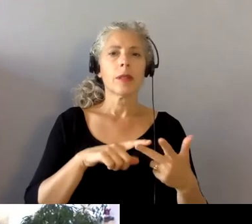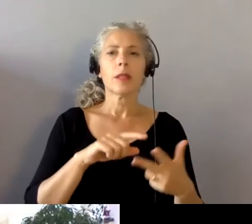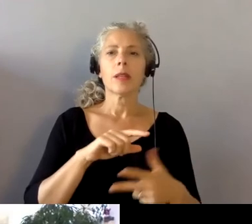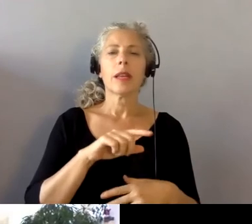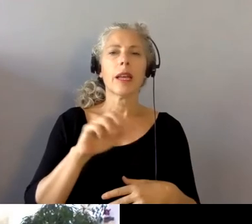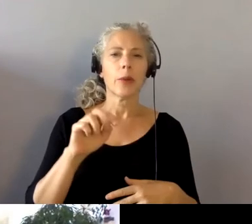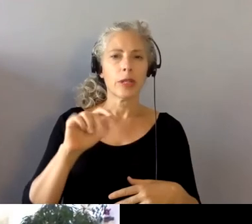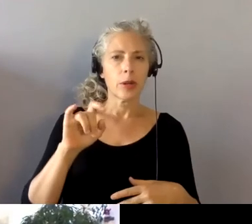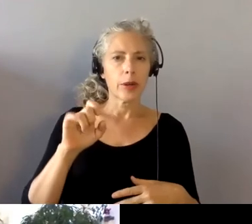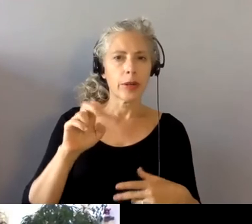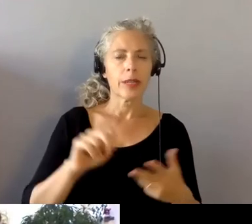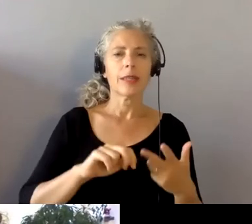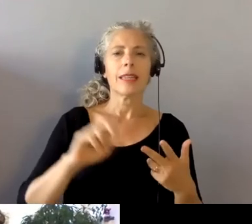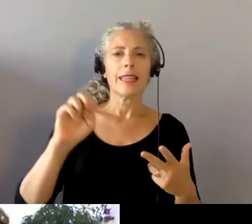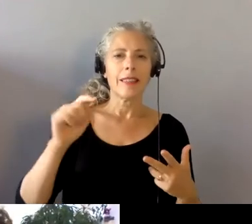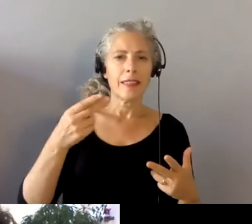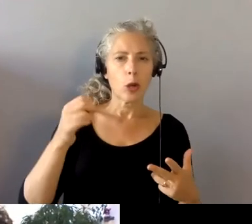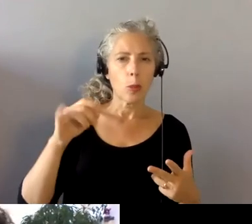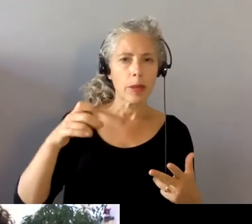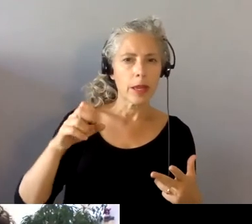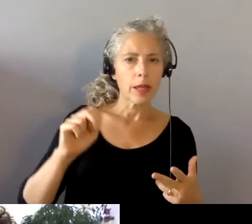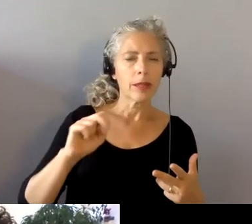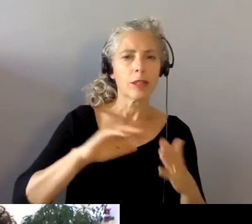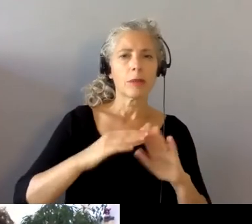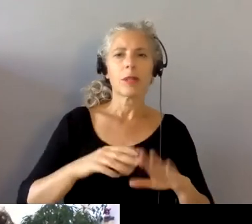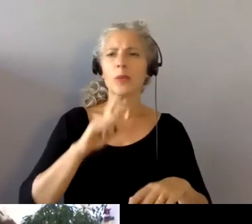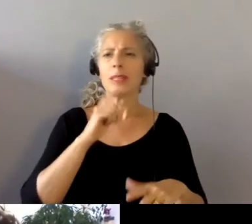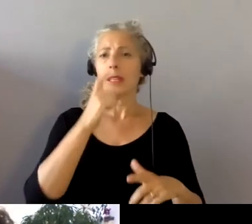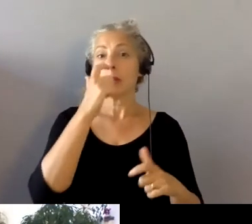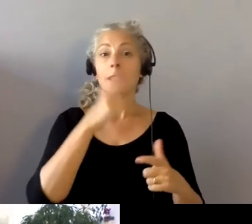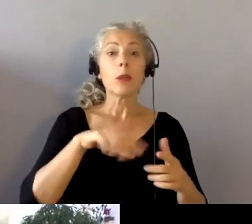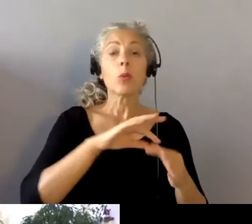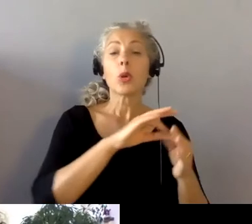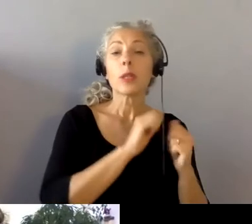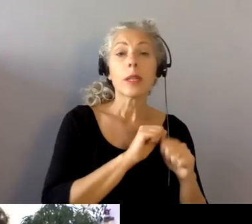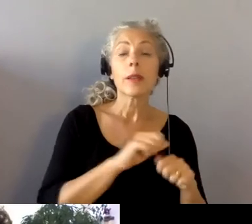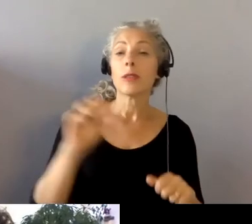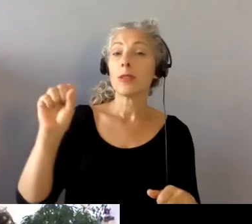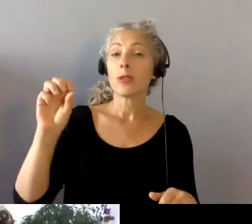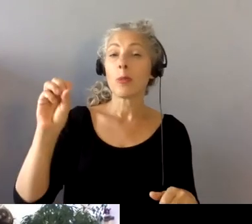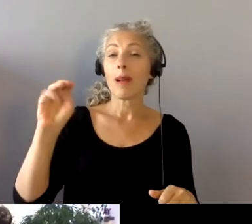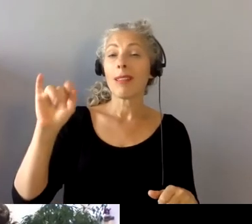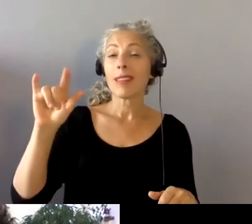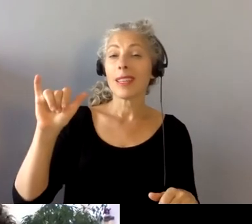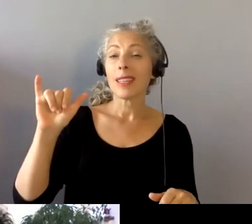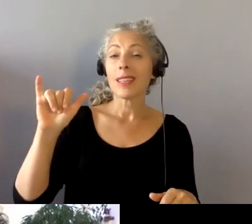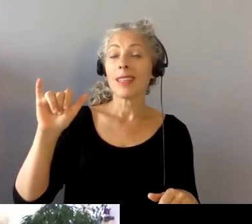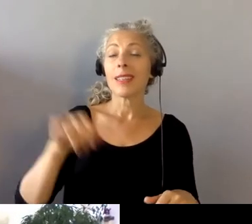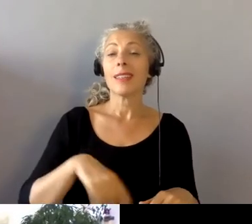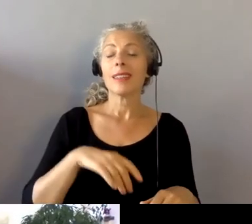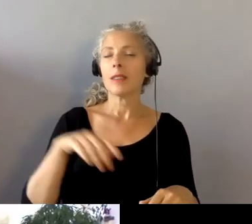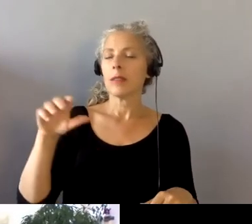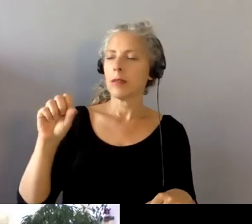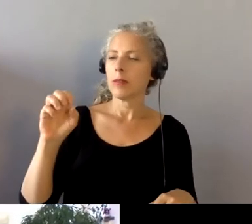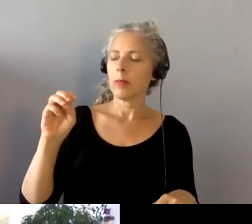community, and it was so interesting to all work together in Somali community and how differently